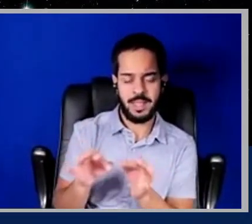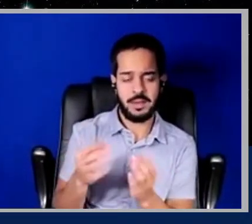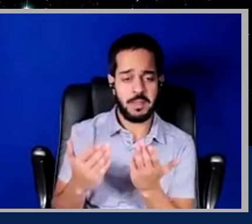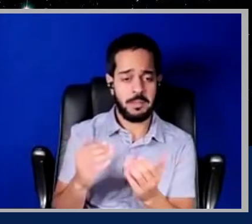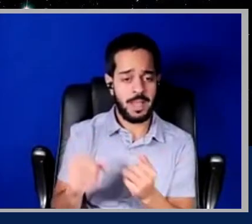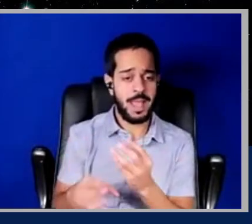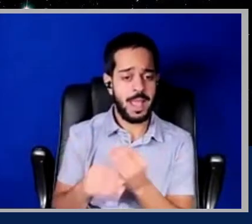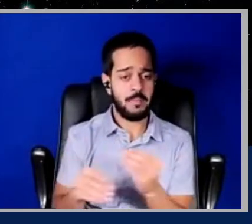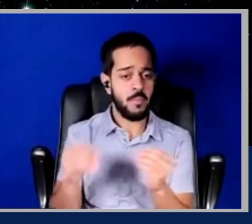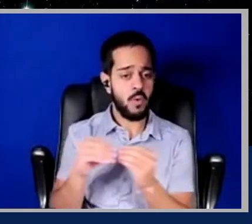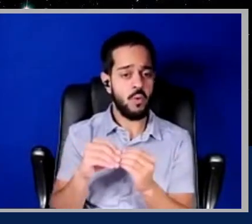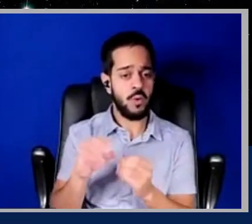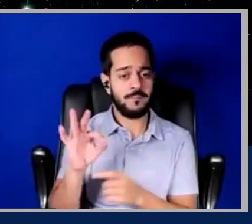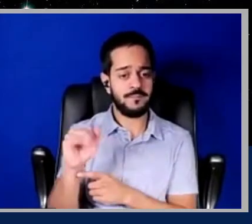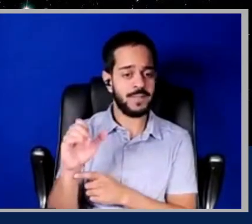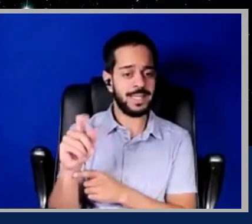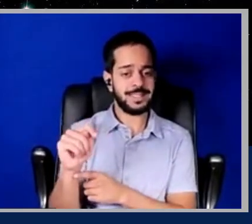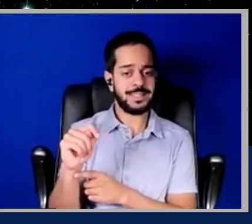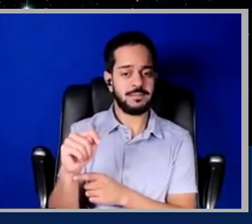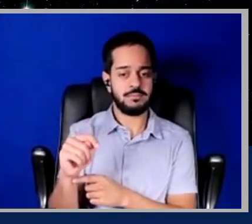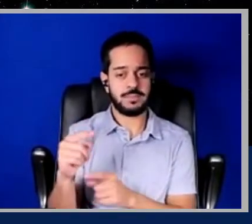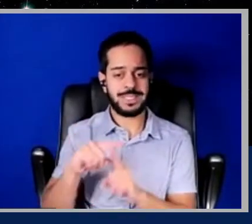or facet to the hackathons.